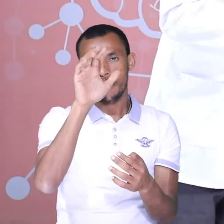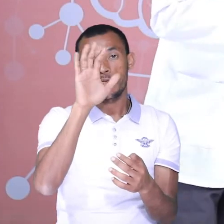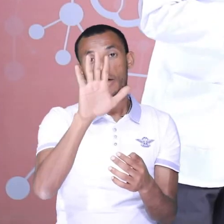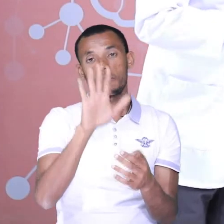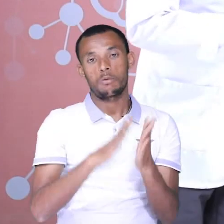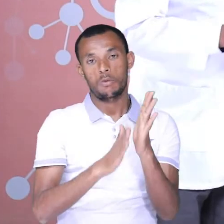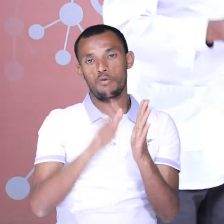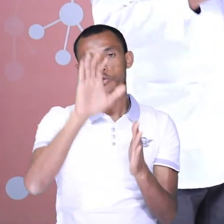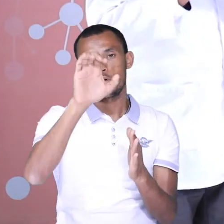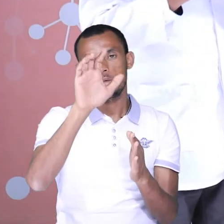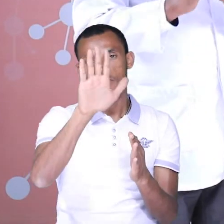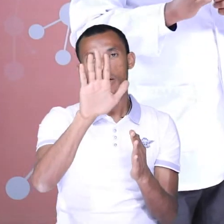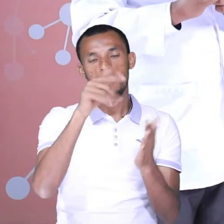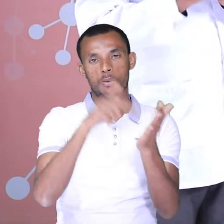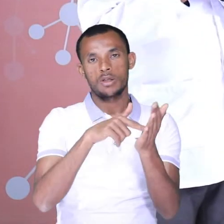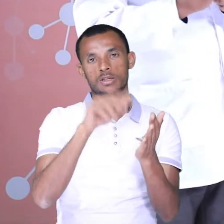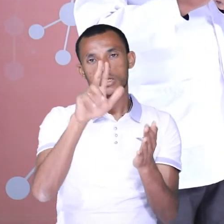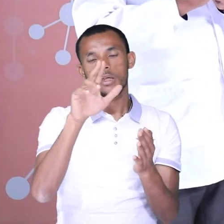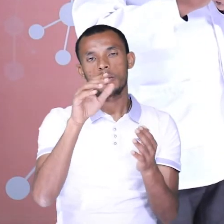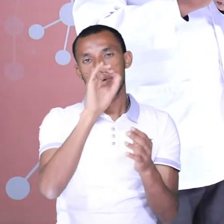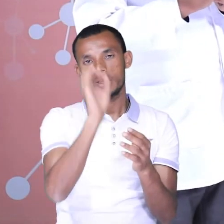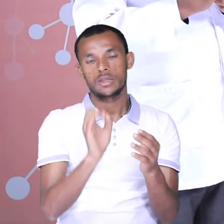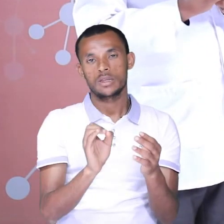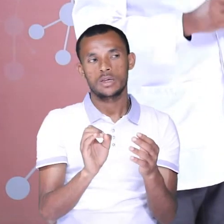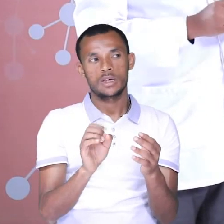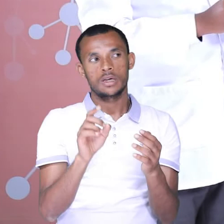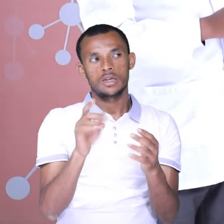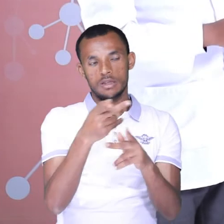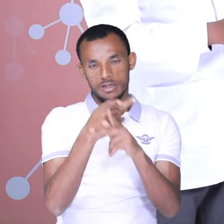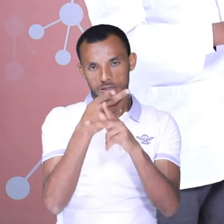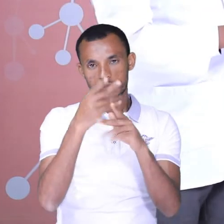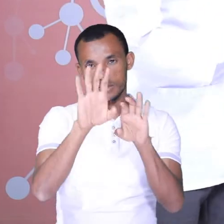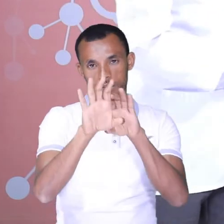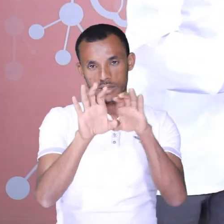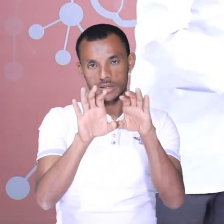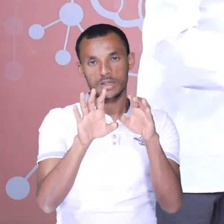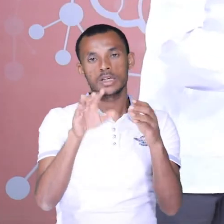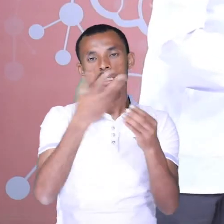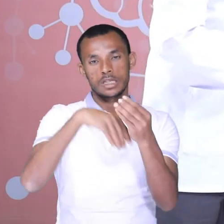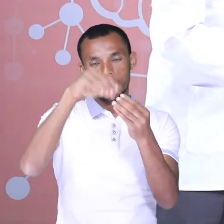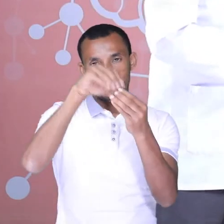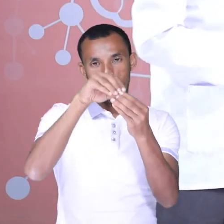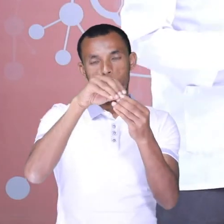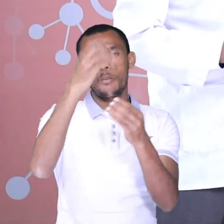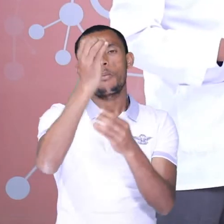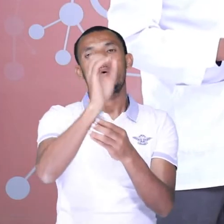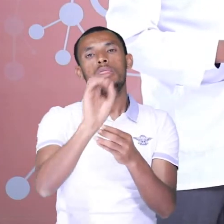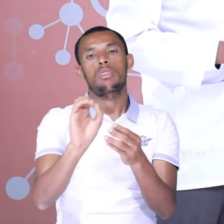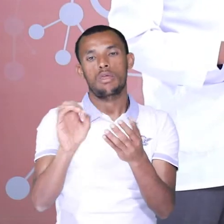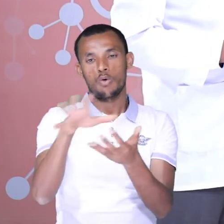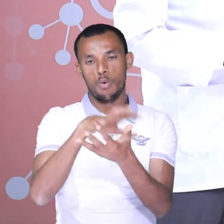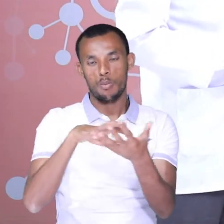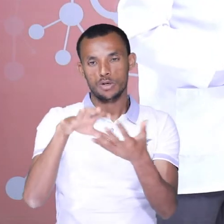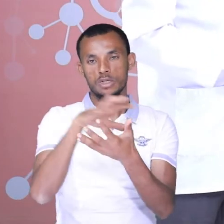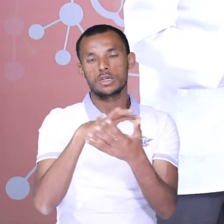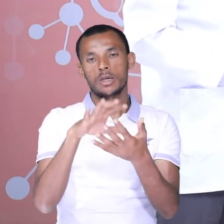45.3%. Students, what you have taken here is that the sum of the percentage composition by